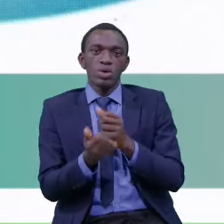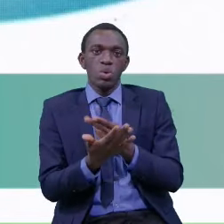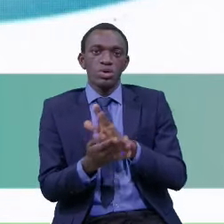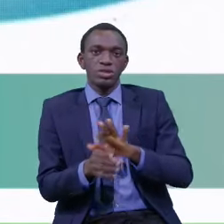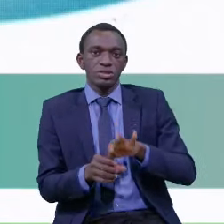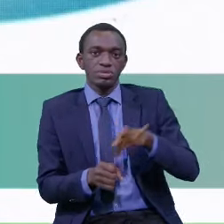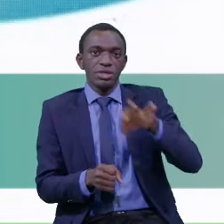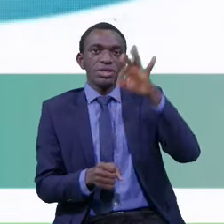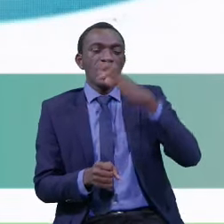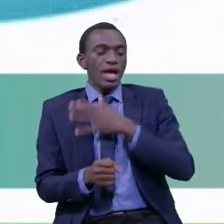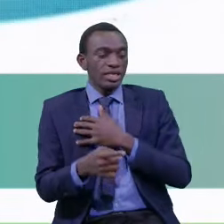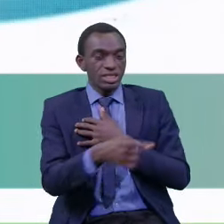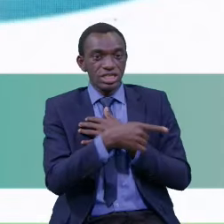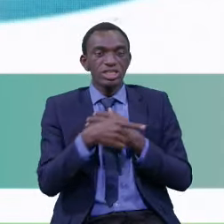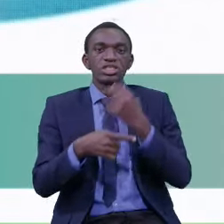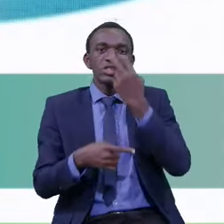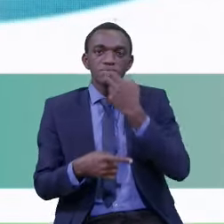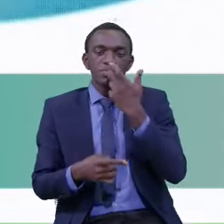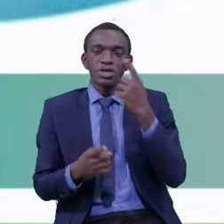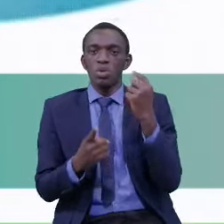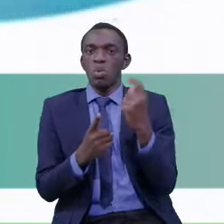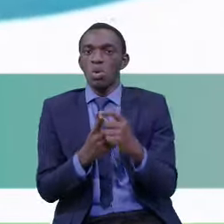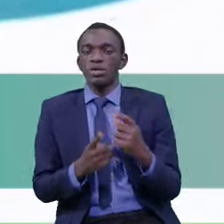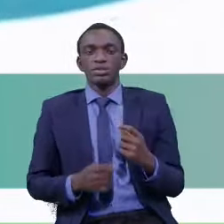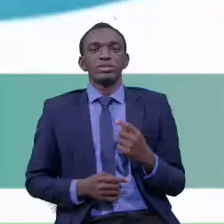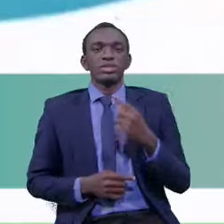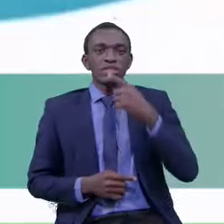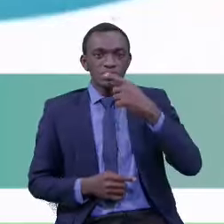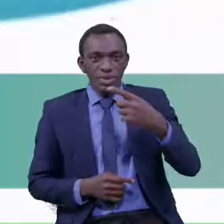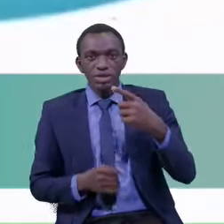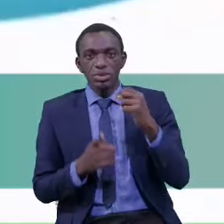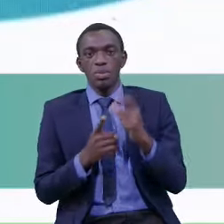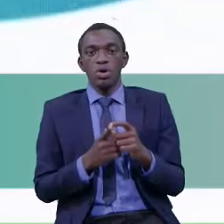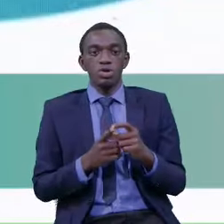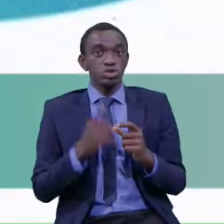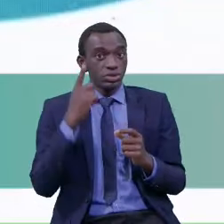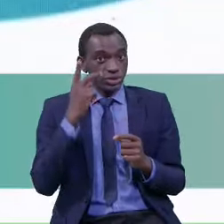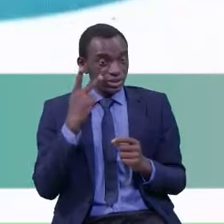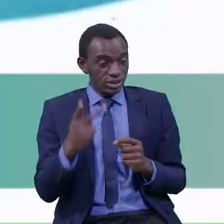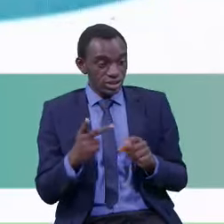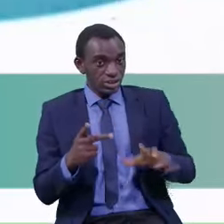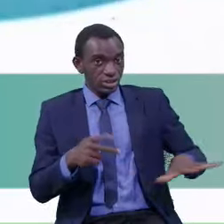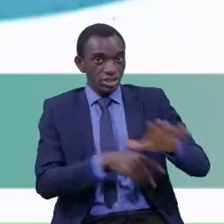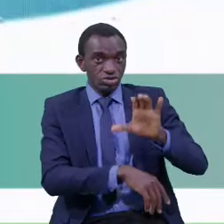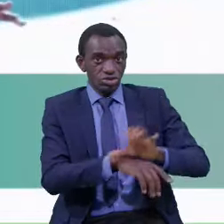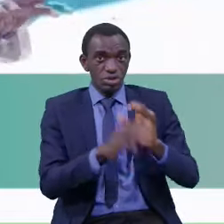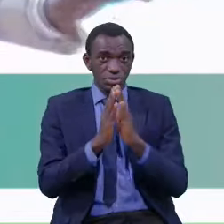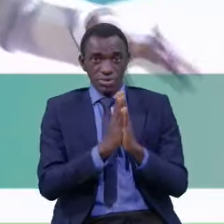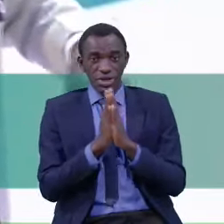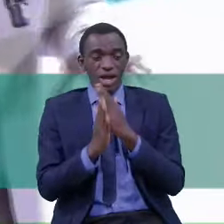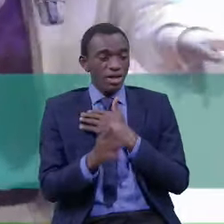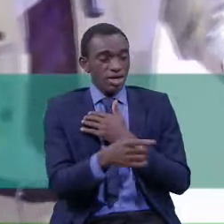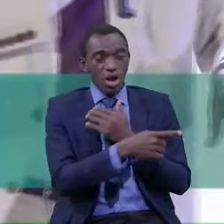they spake the word. Look at that. They were all filled with the Holy Ghost, and they